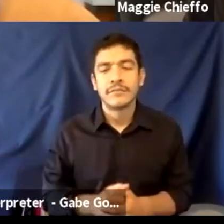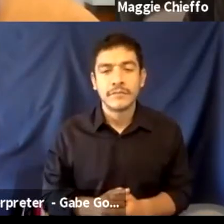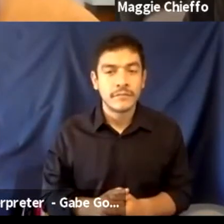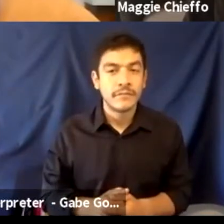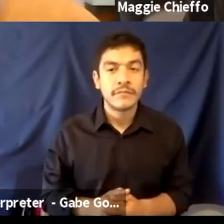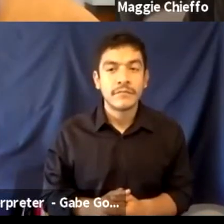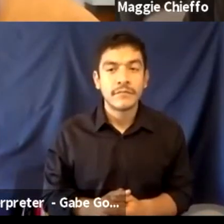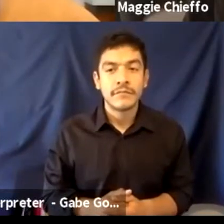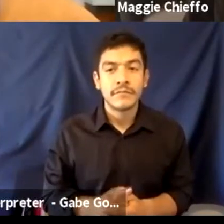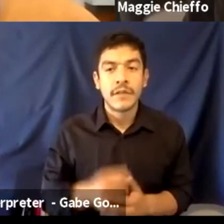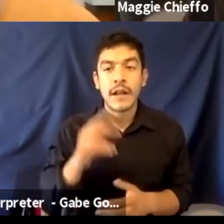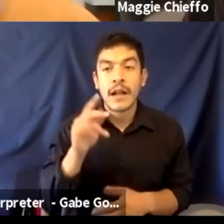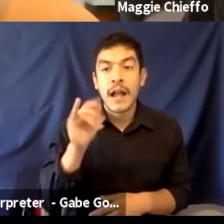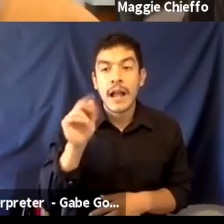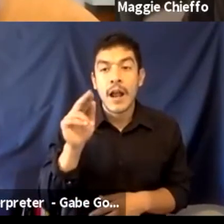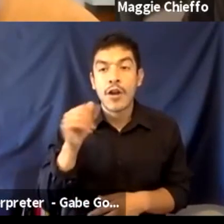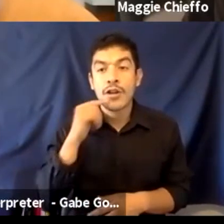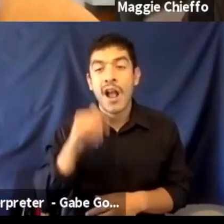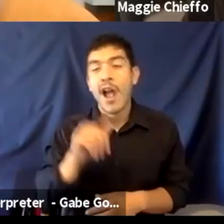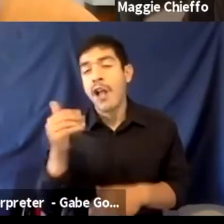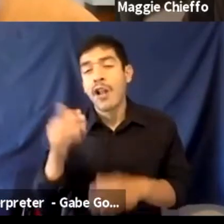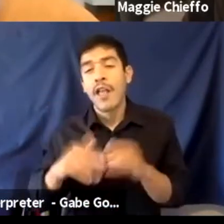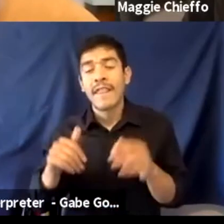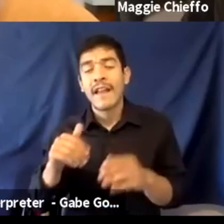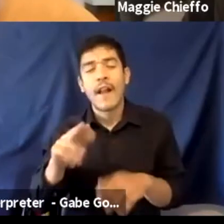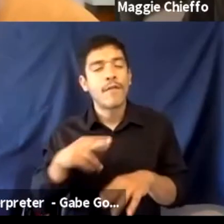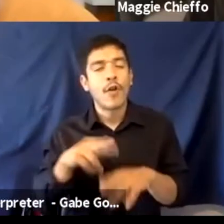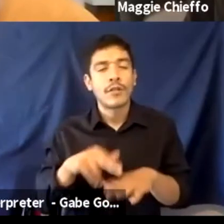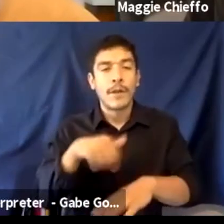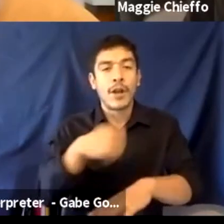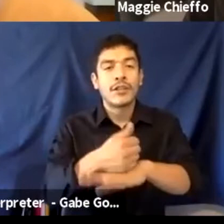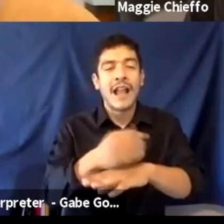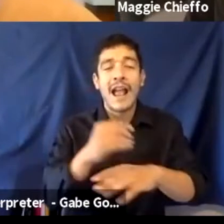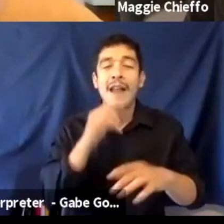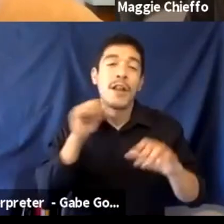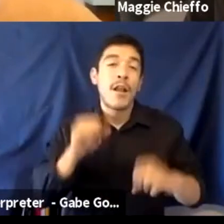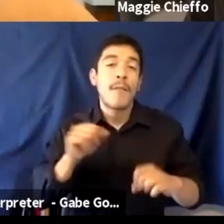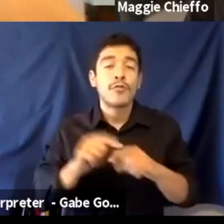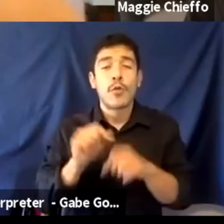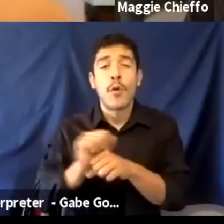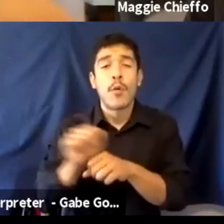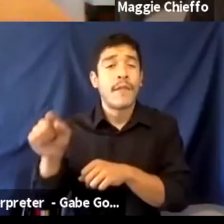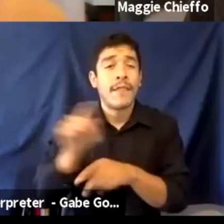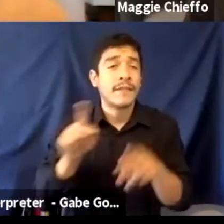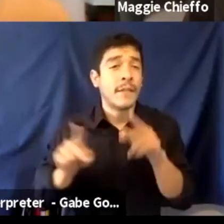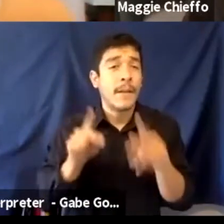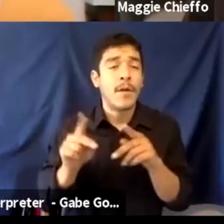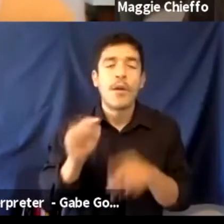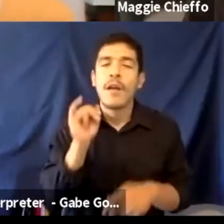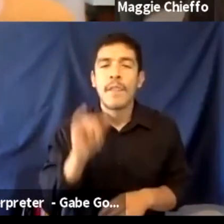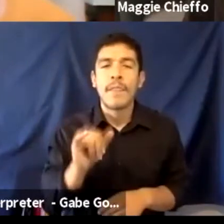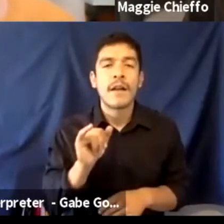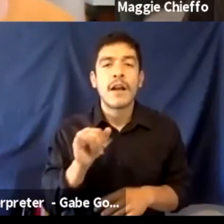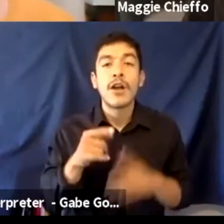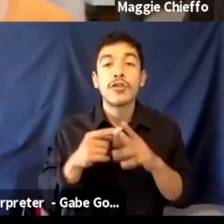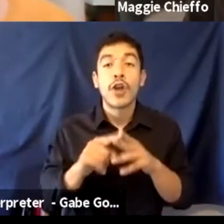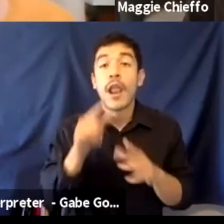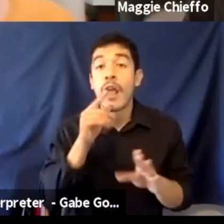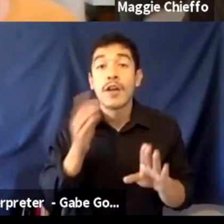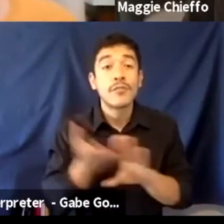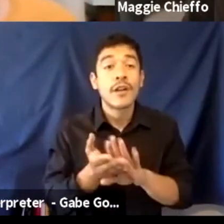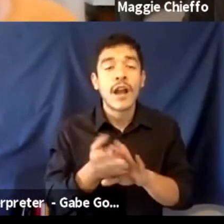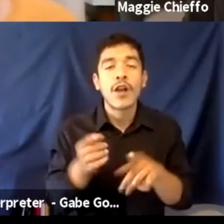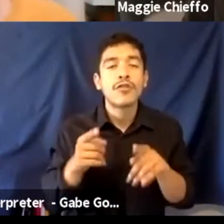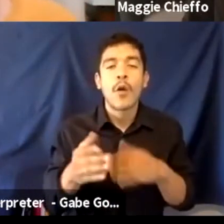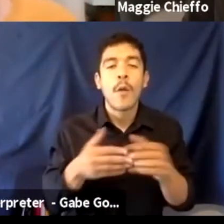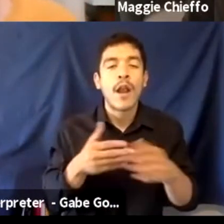part, other than of course like being on set and being able to work with these amazing people, was the fact that during lunch breaks or during whatever